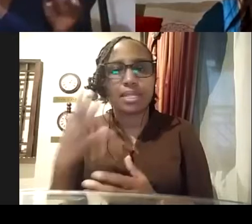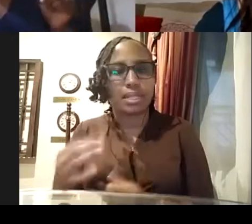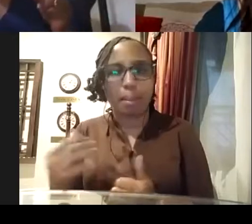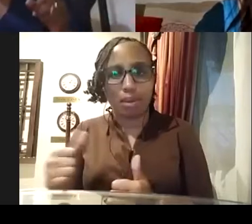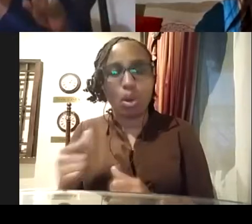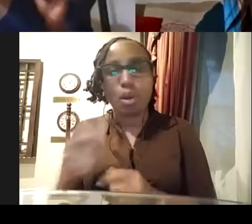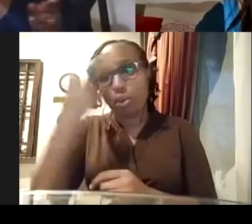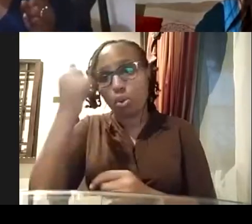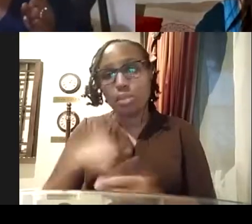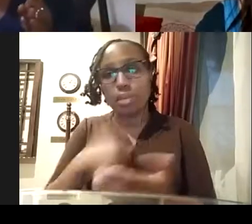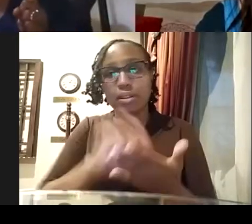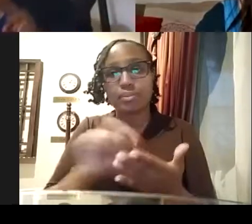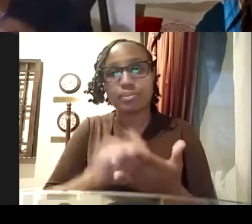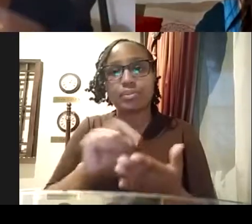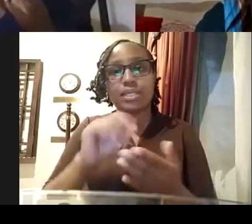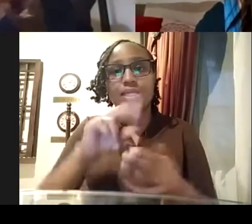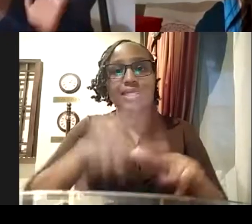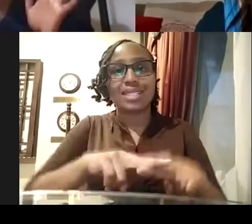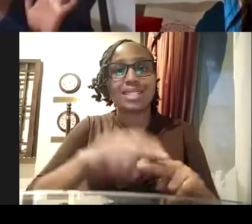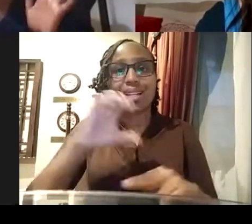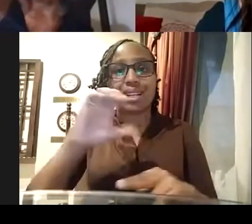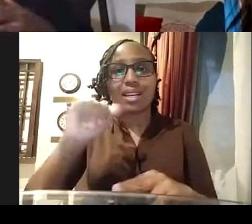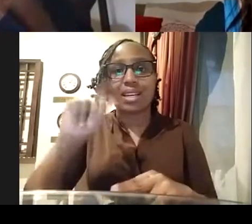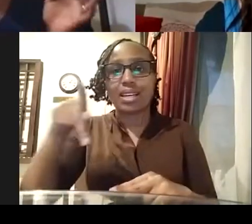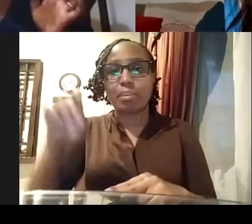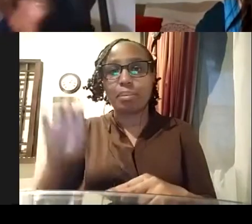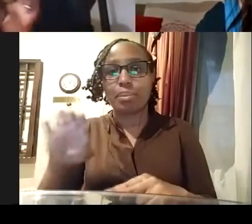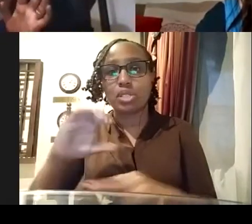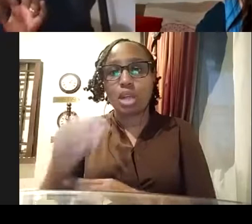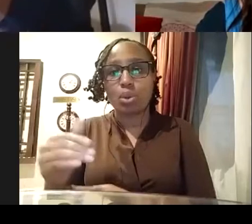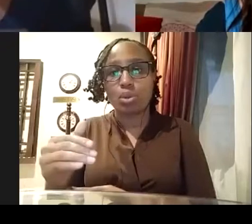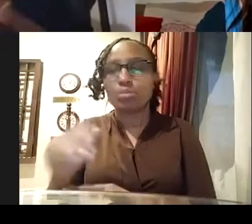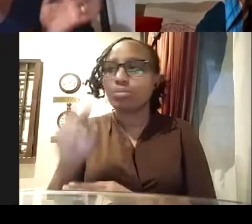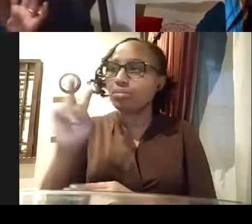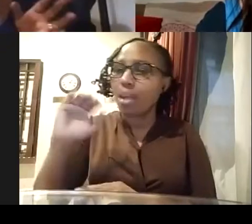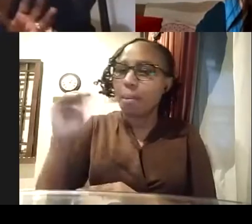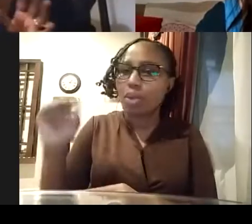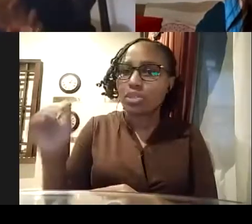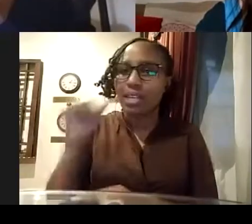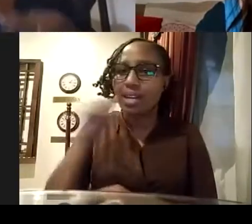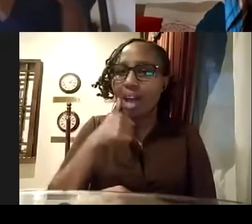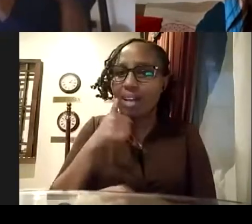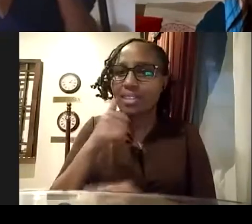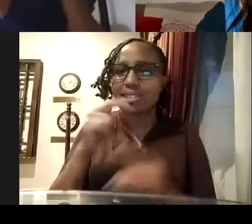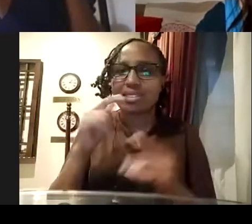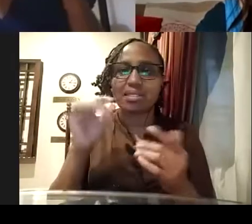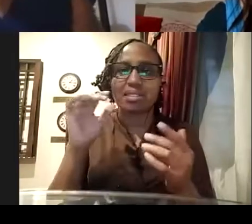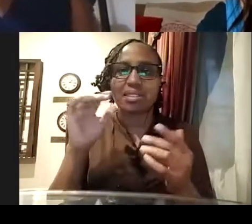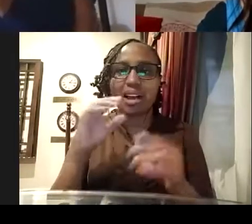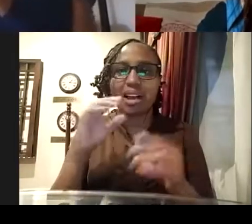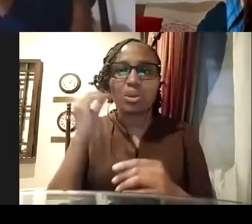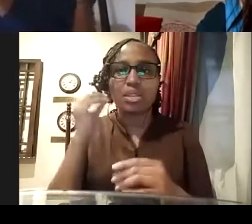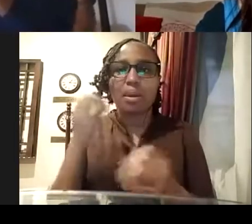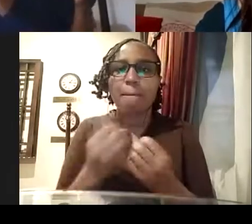when I was sitting in Upper Campus in Cape Town, looking at the beautiful Table Mountain, living in a really nice apartment, grieving the loss of my father, there were so many things I had